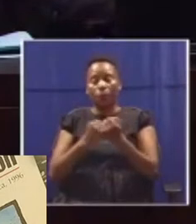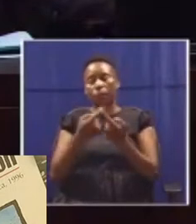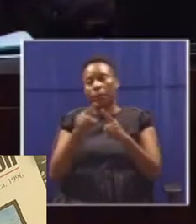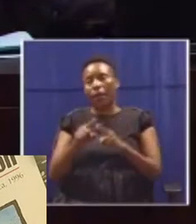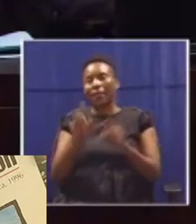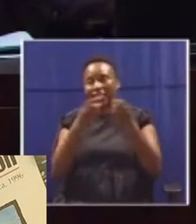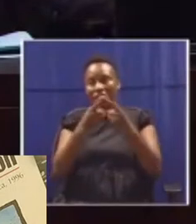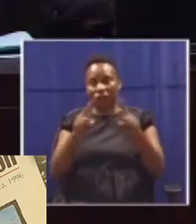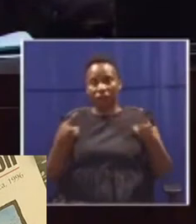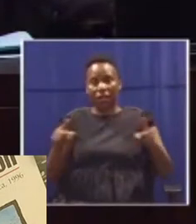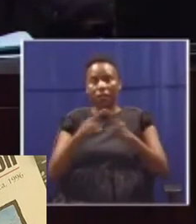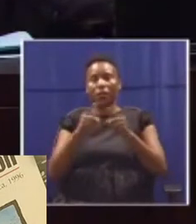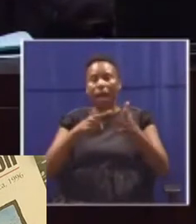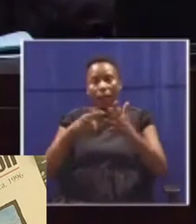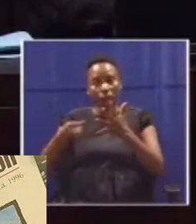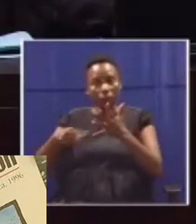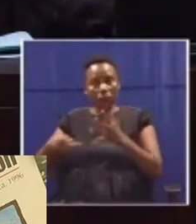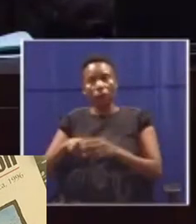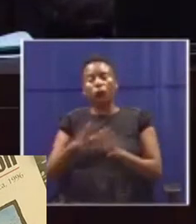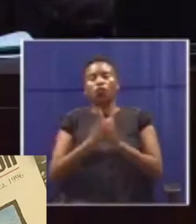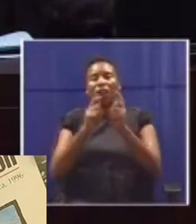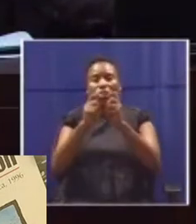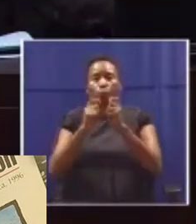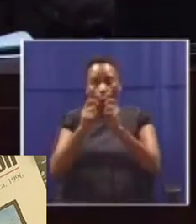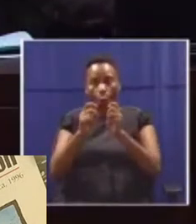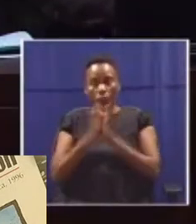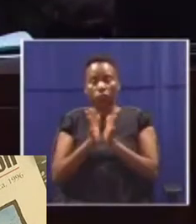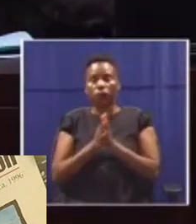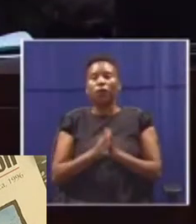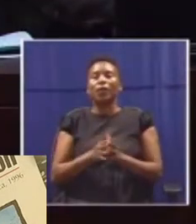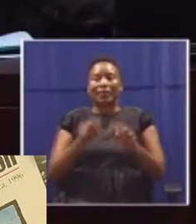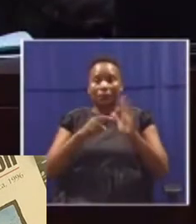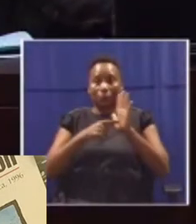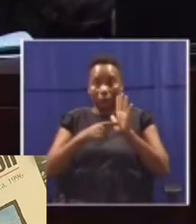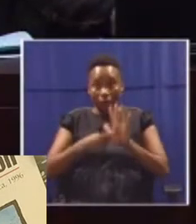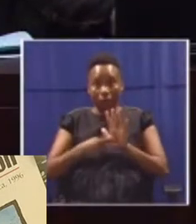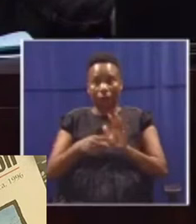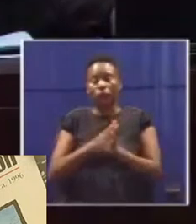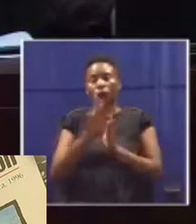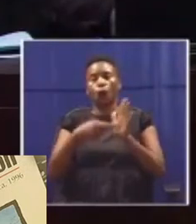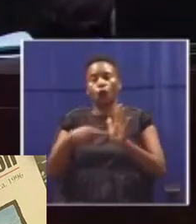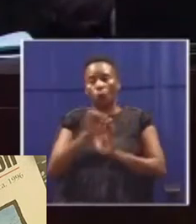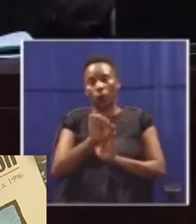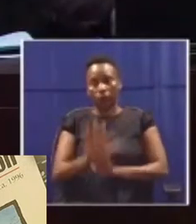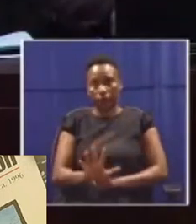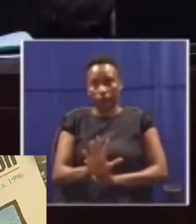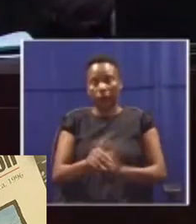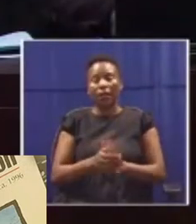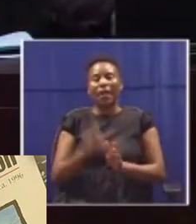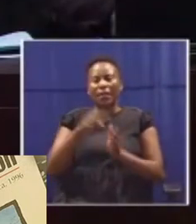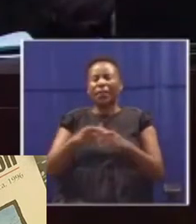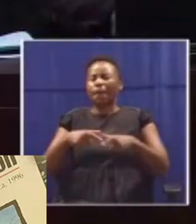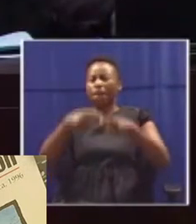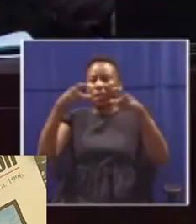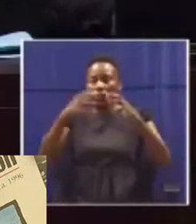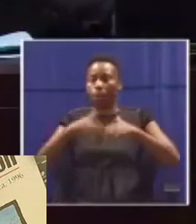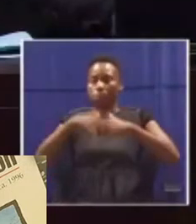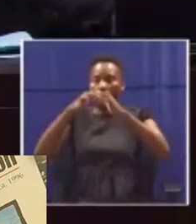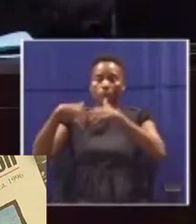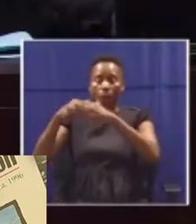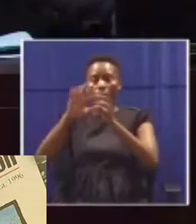of transport in terms of road. The transport sector is also a major creator of